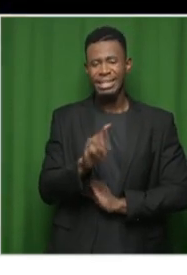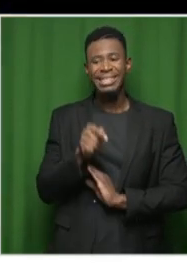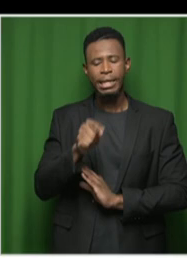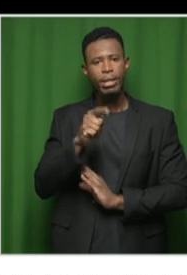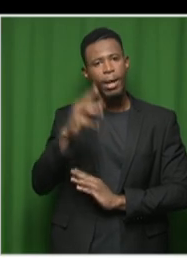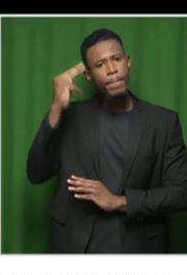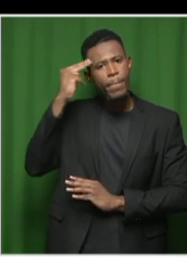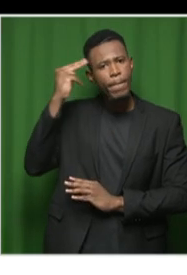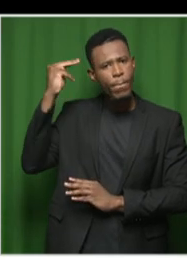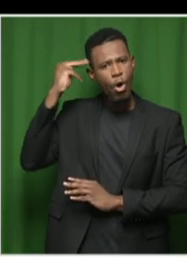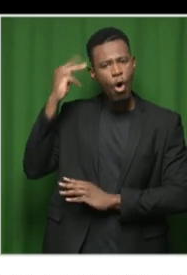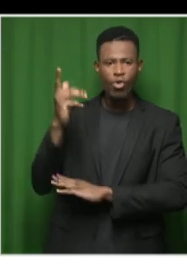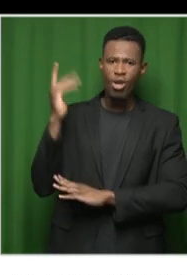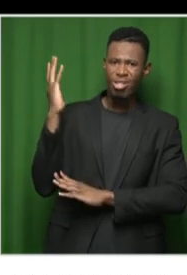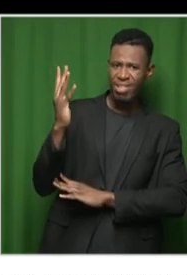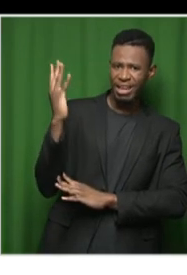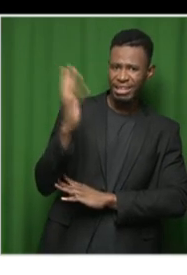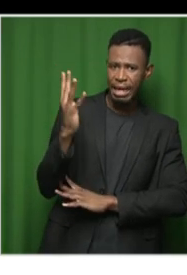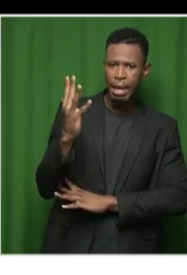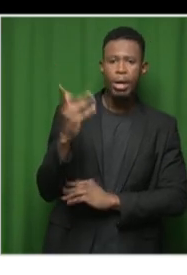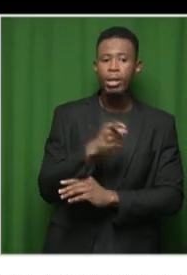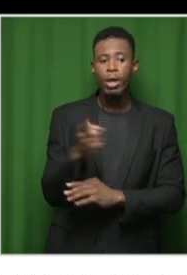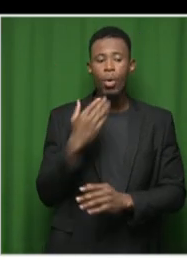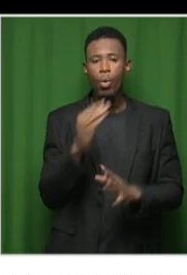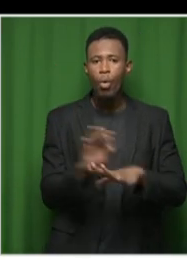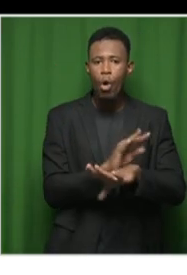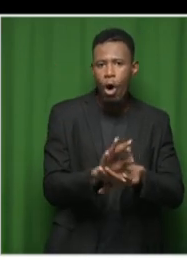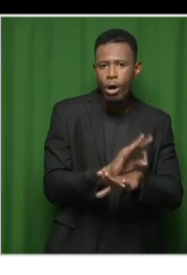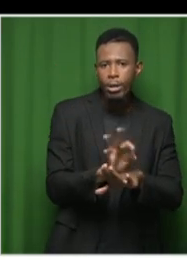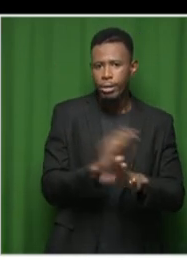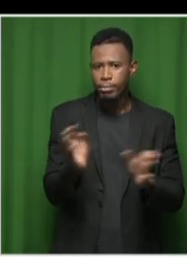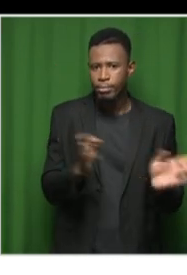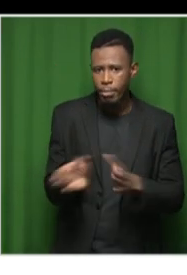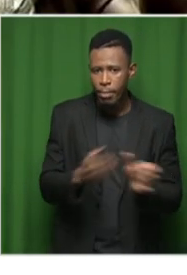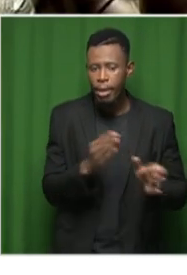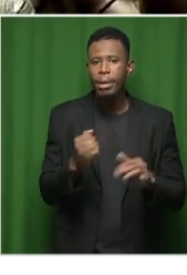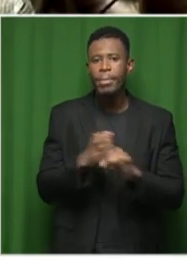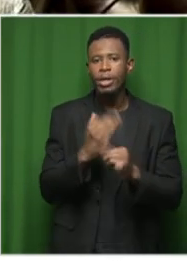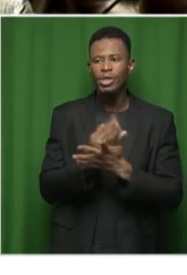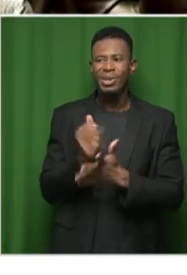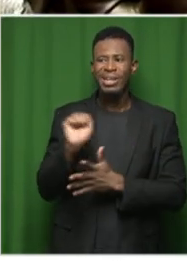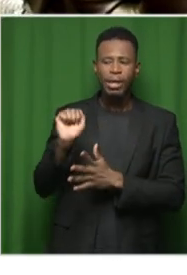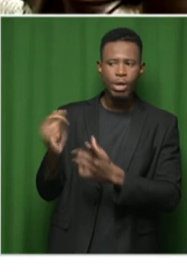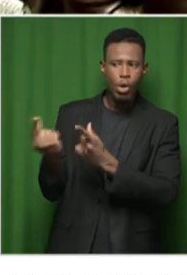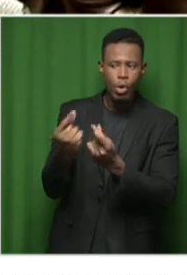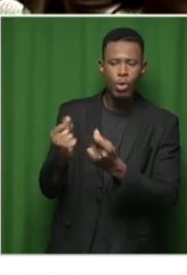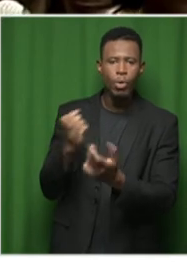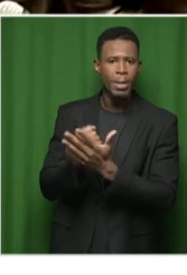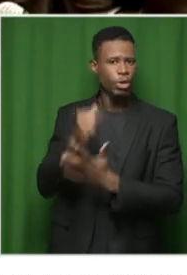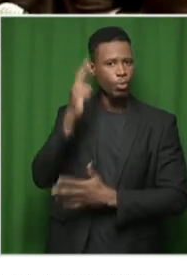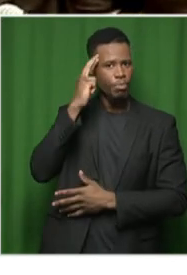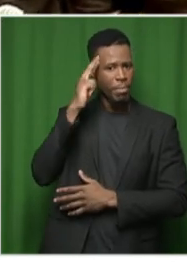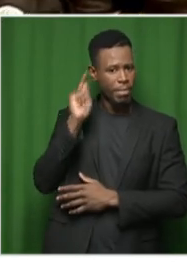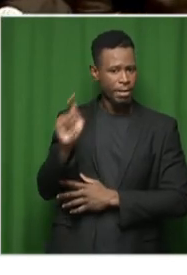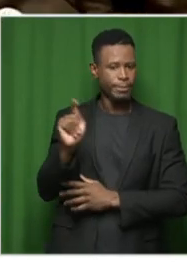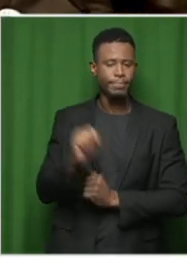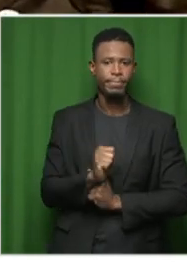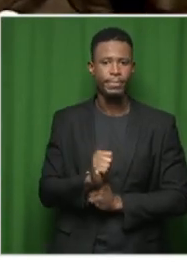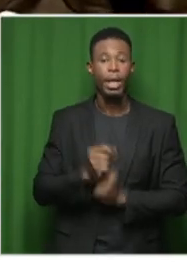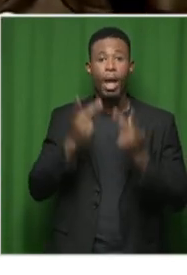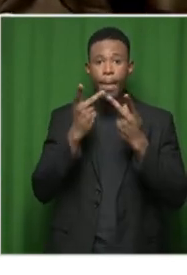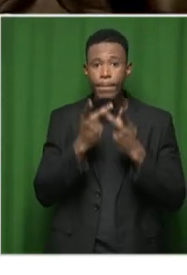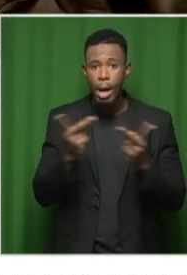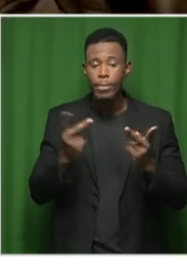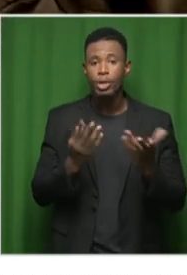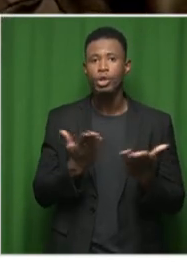lecture say it aims to ensure that his legacy is preserved. Public Service Commission Chairperson